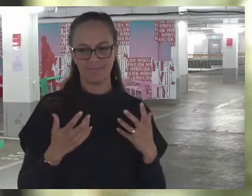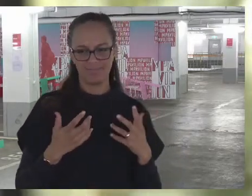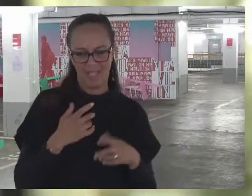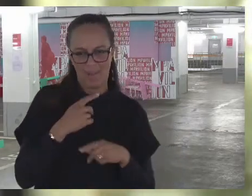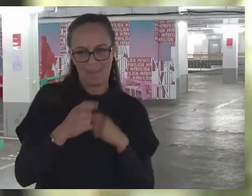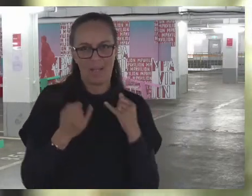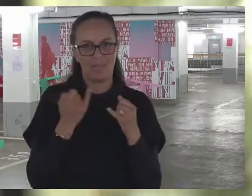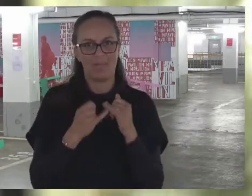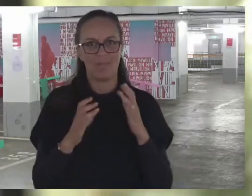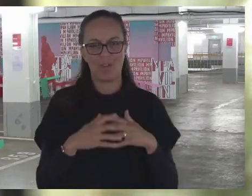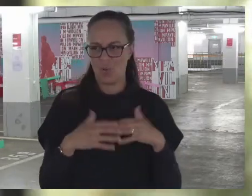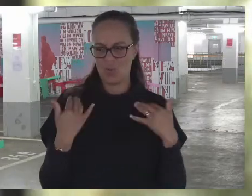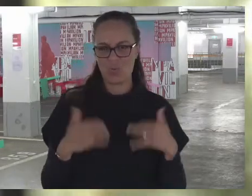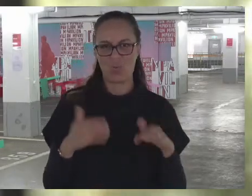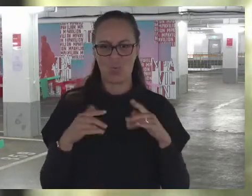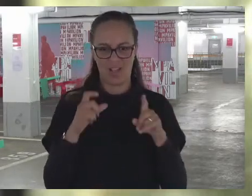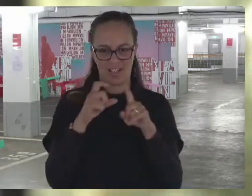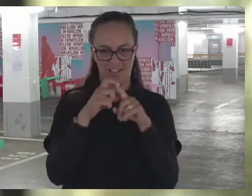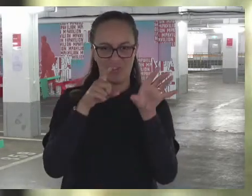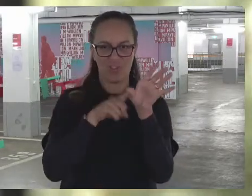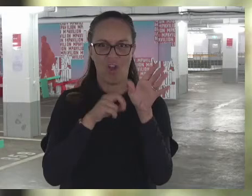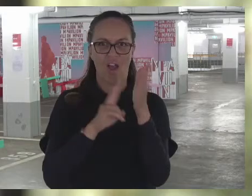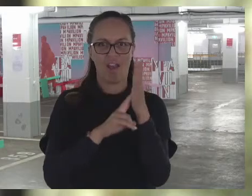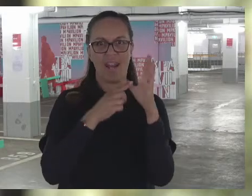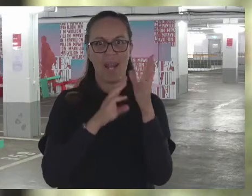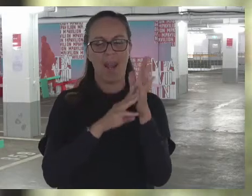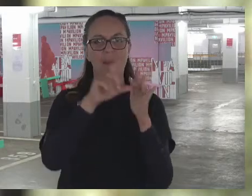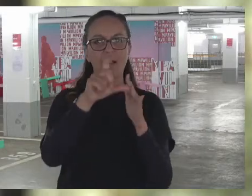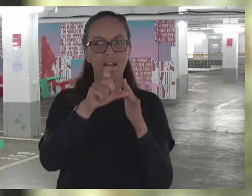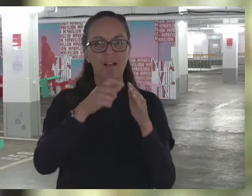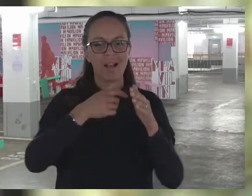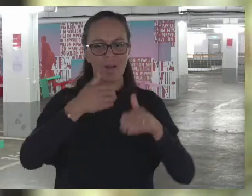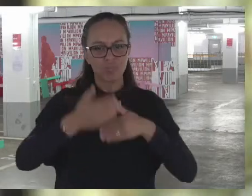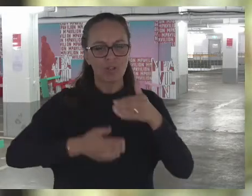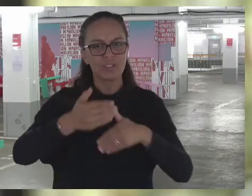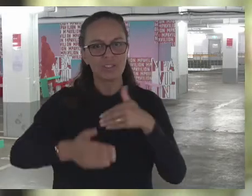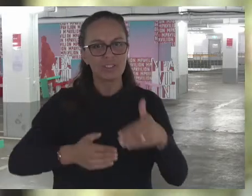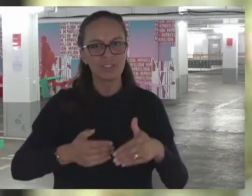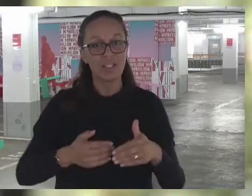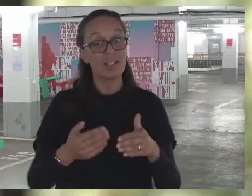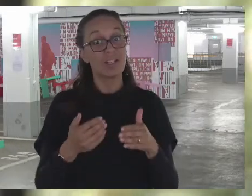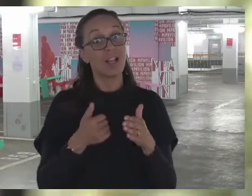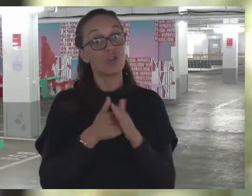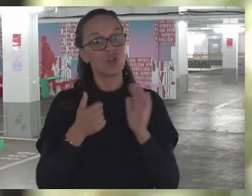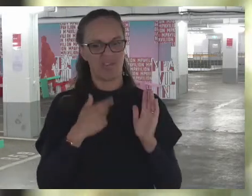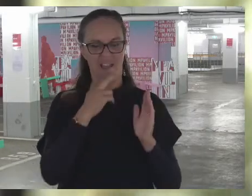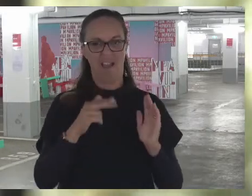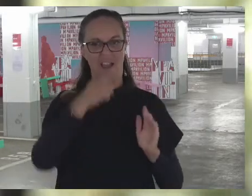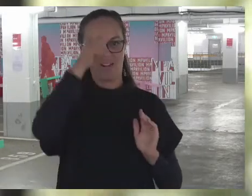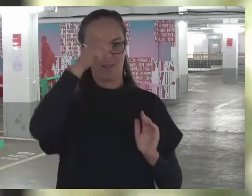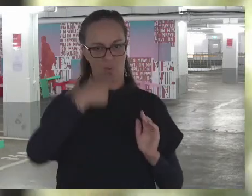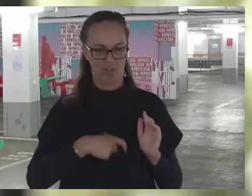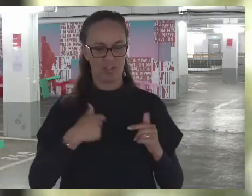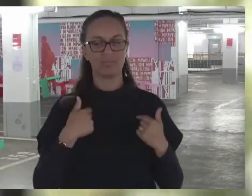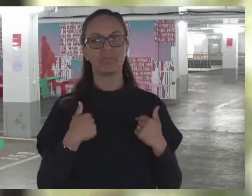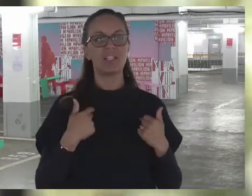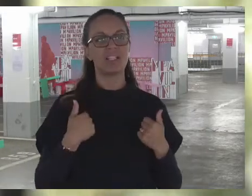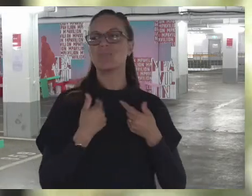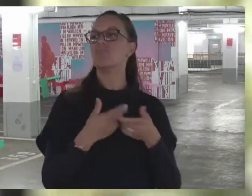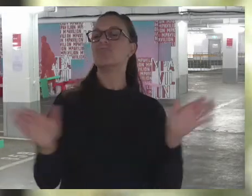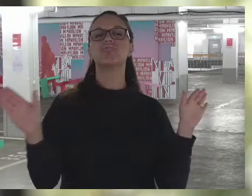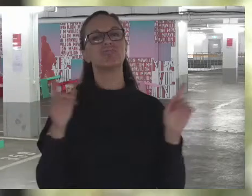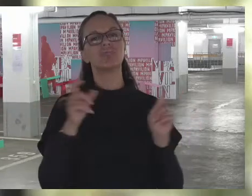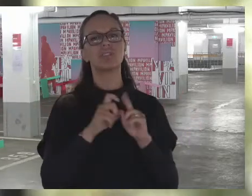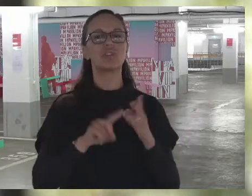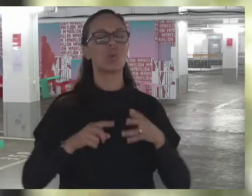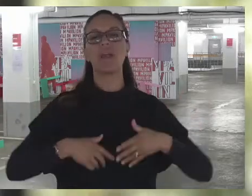really dynamic process, and I think that's the thing, because as an artist you're normally just given free range, like to do whatever you want to do, but like